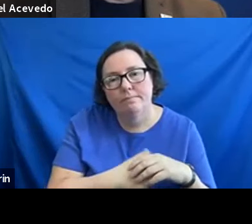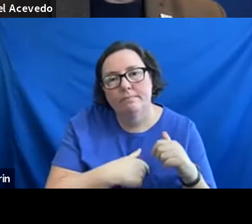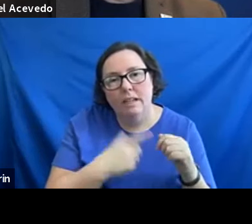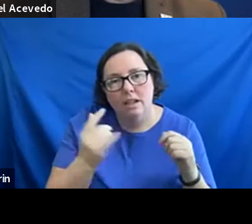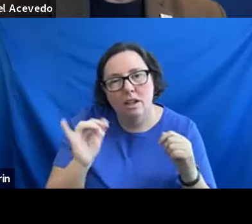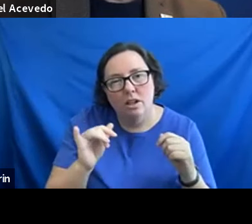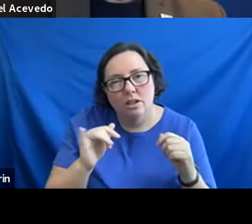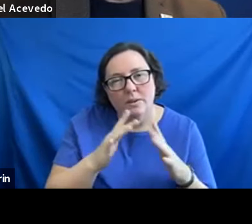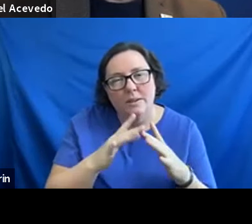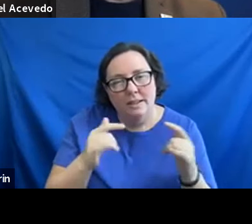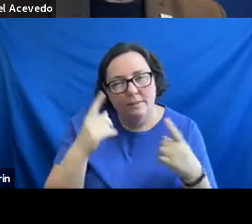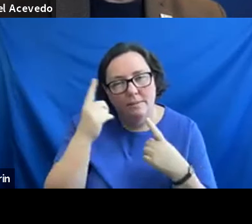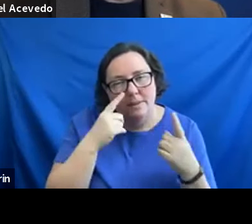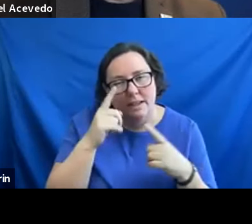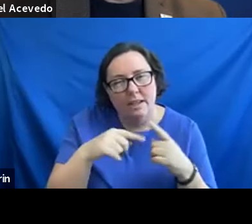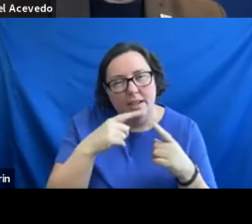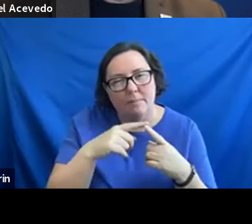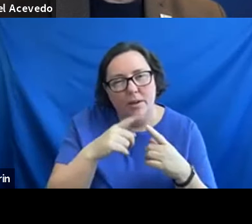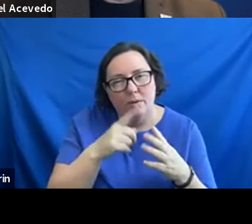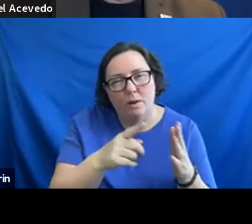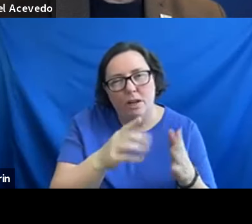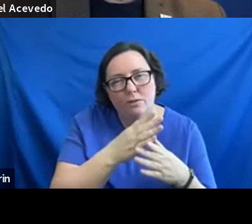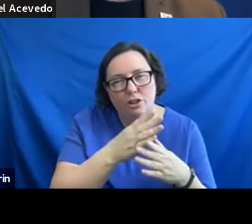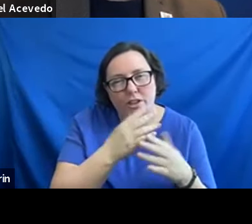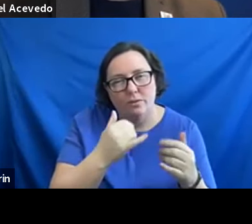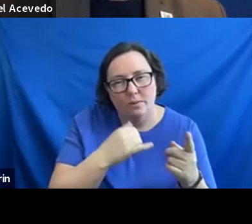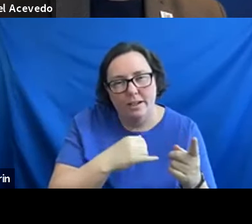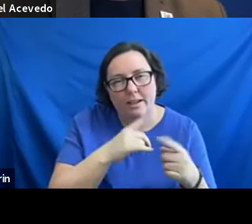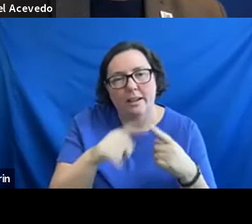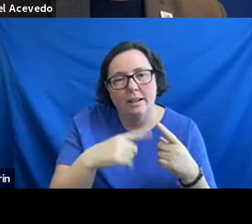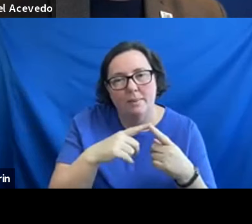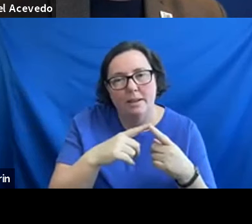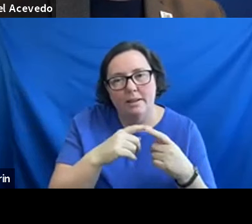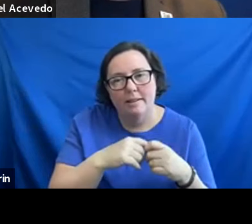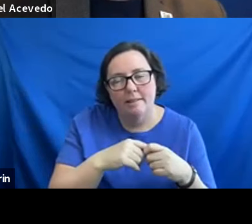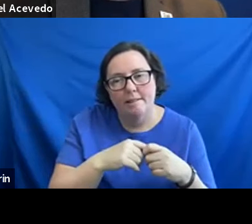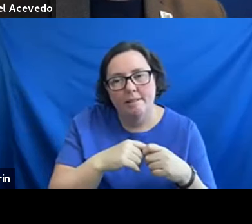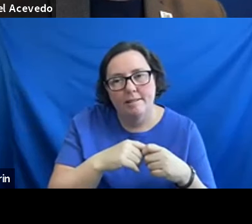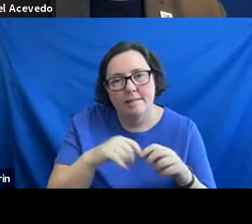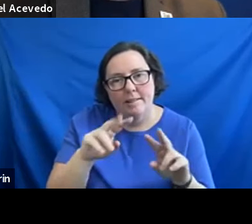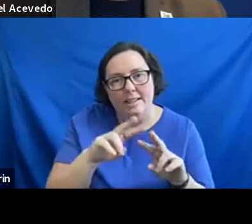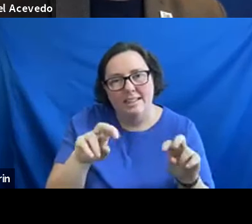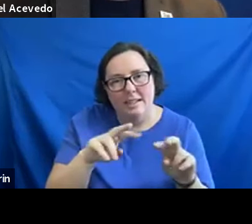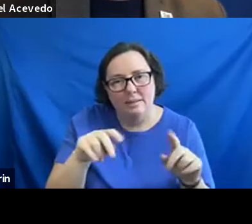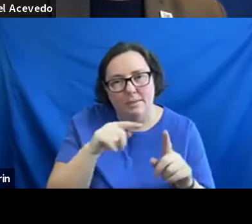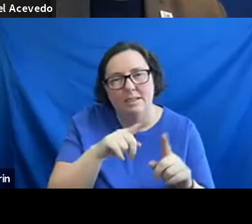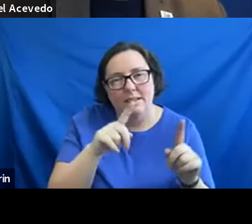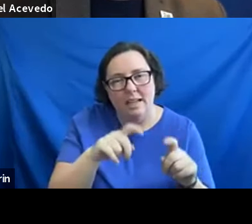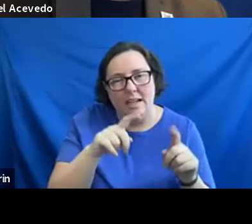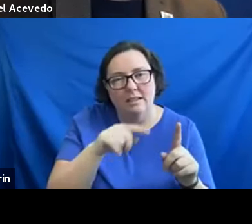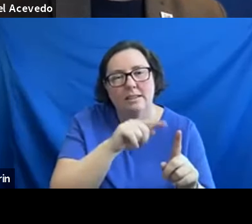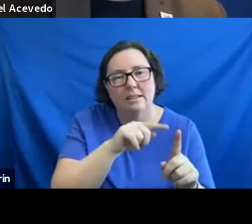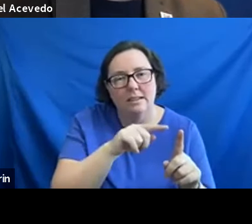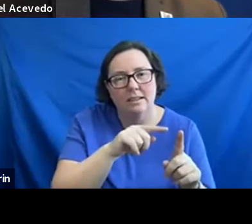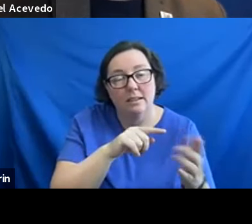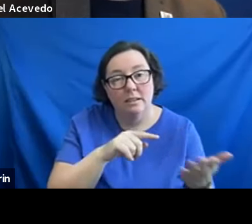also thinking about and processing what you've shared today about the assessments and bringing